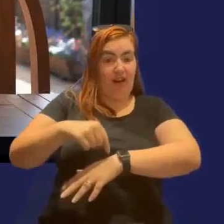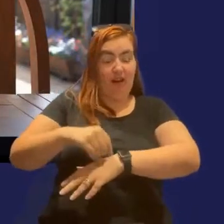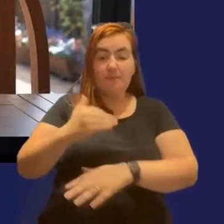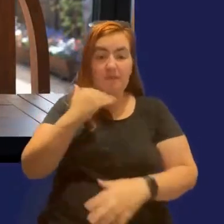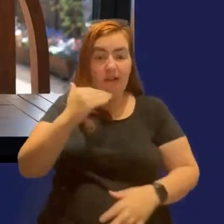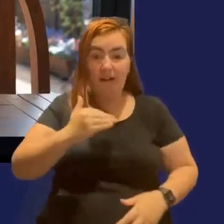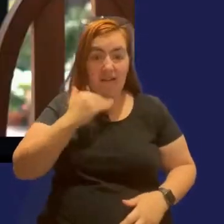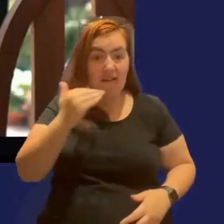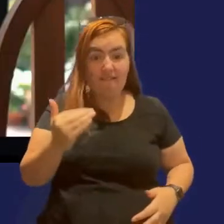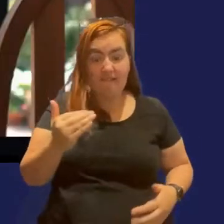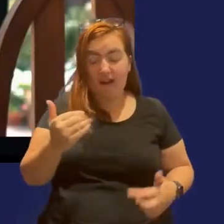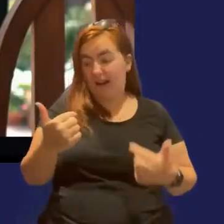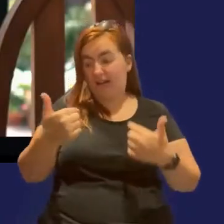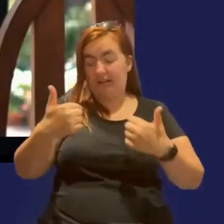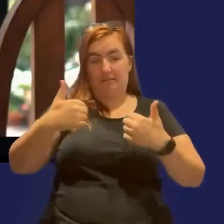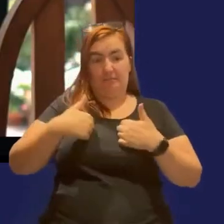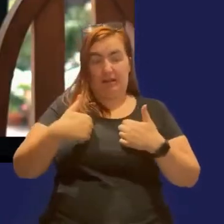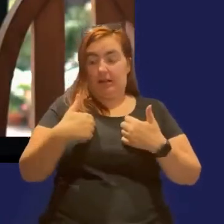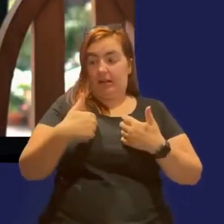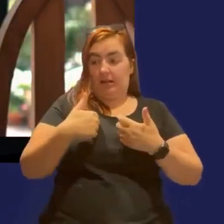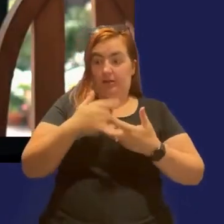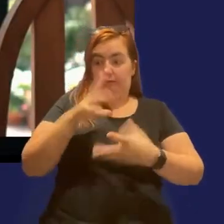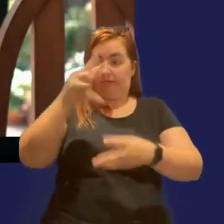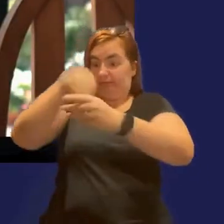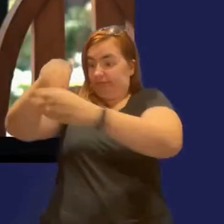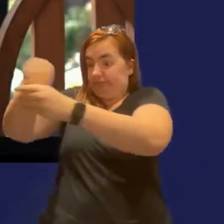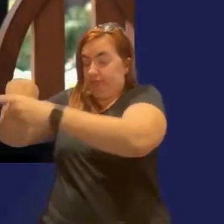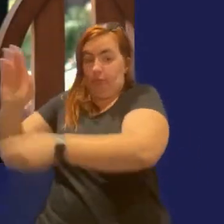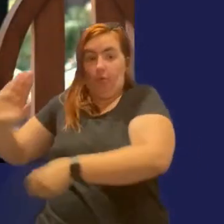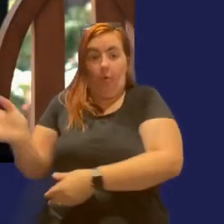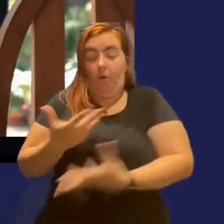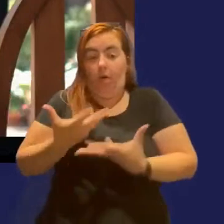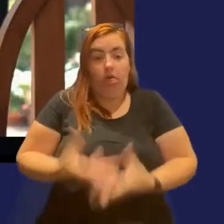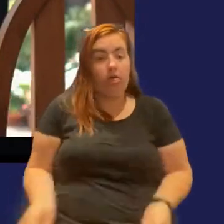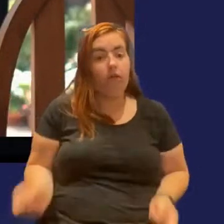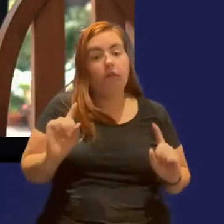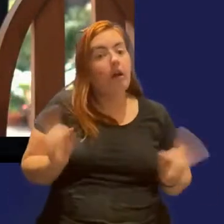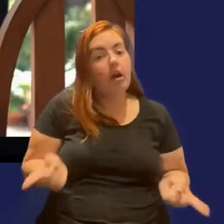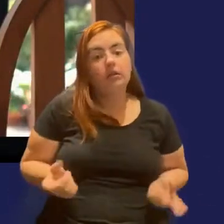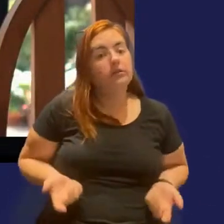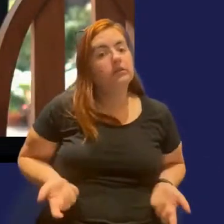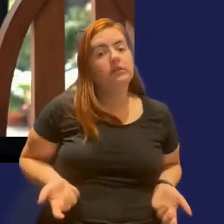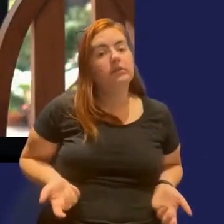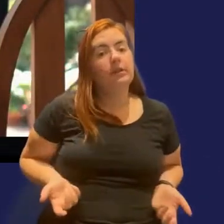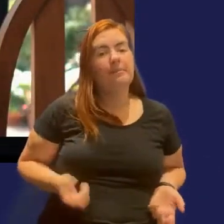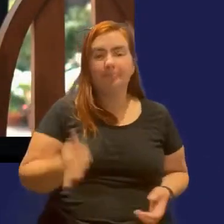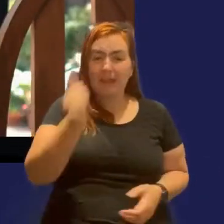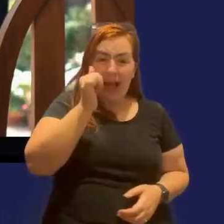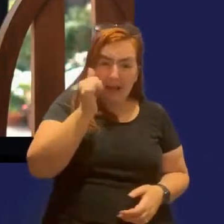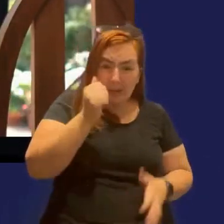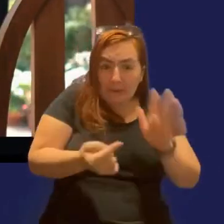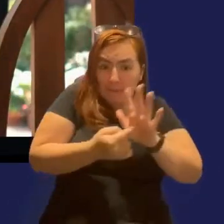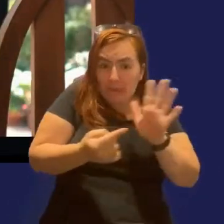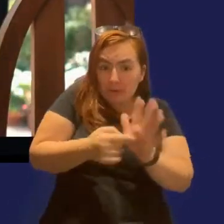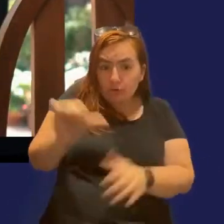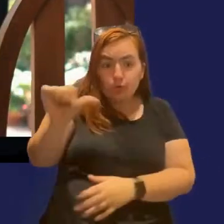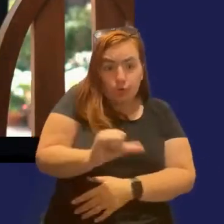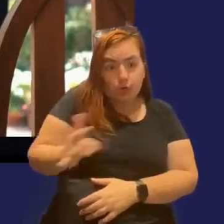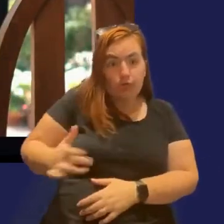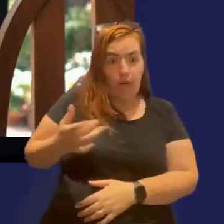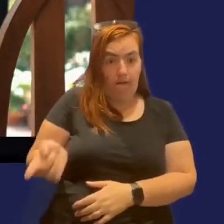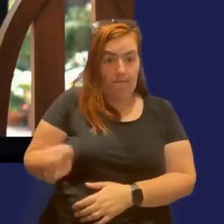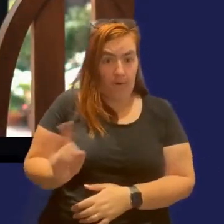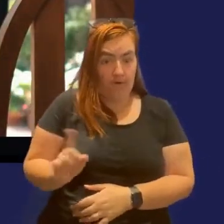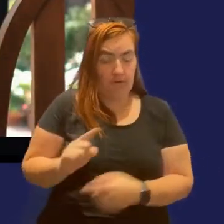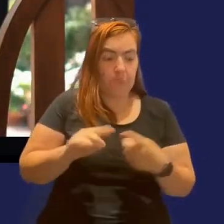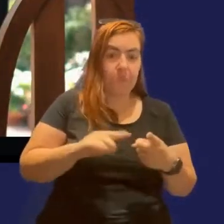enough me to go round. Now I know what the important things in life should be.